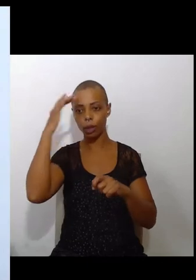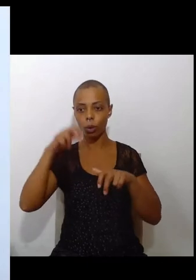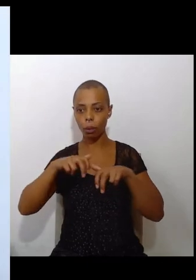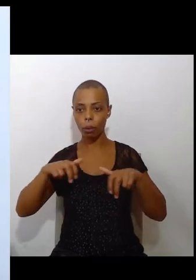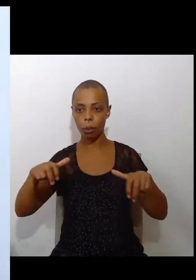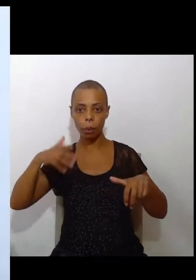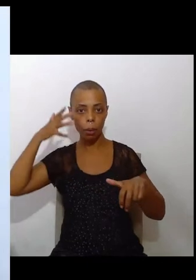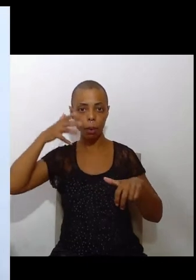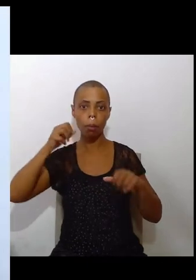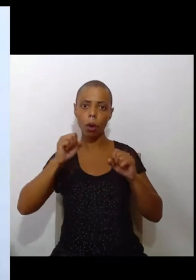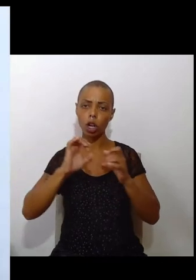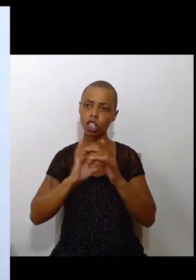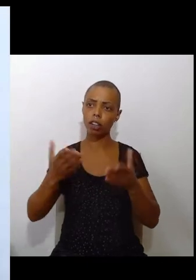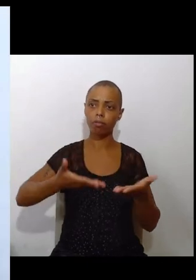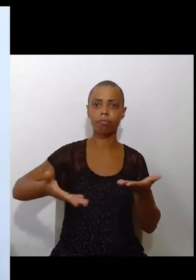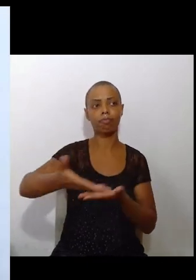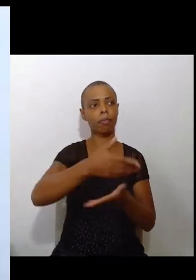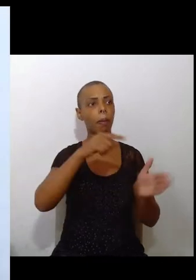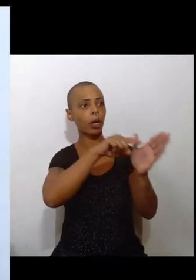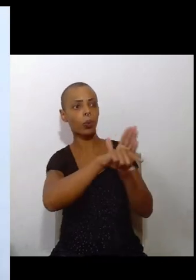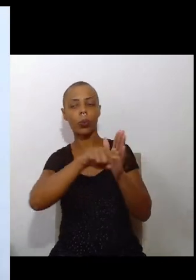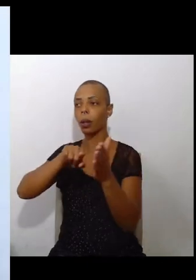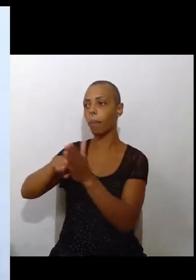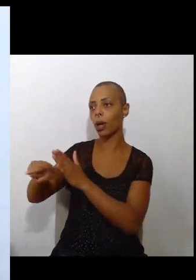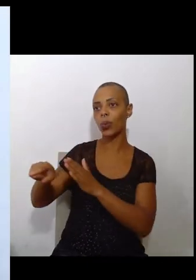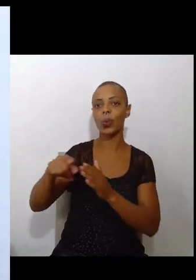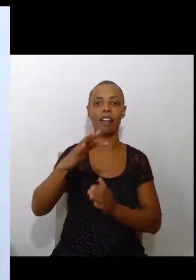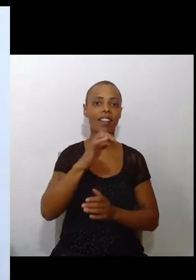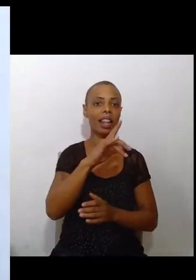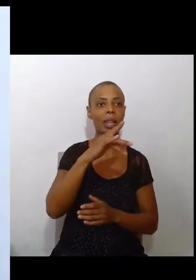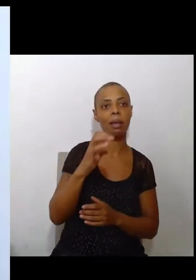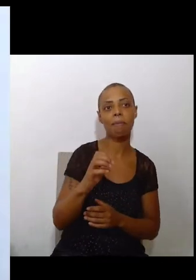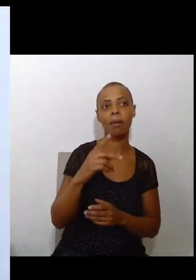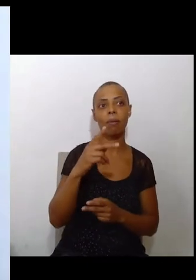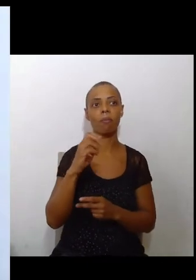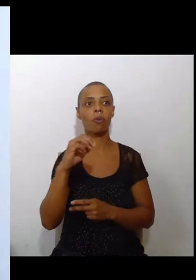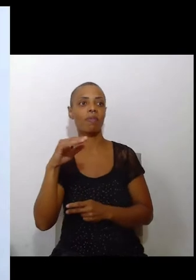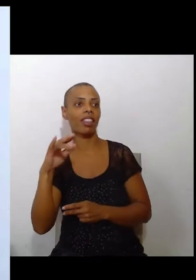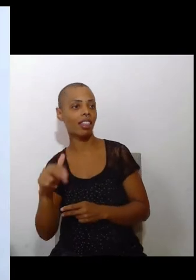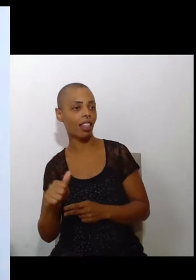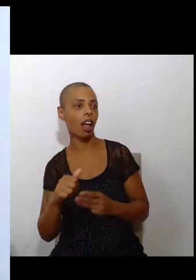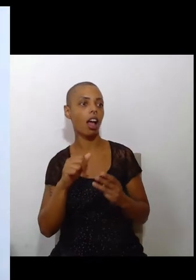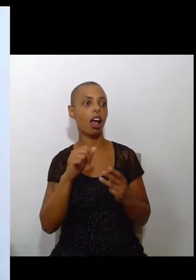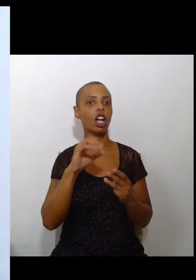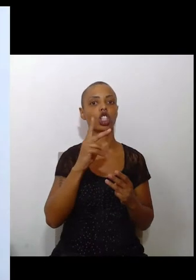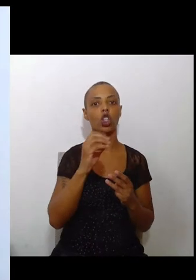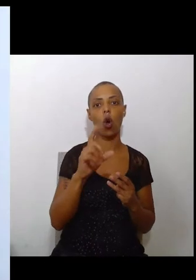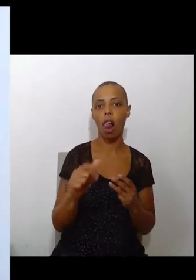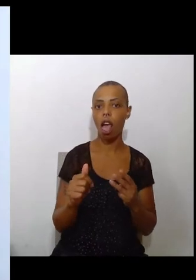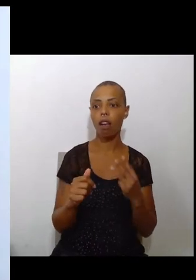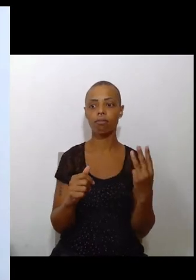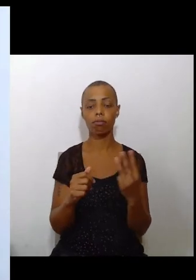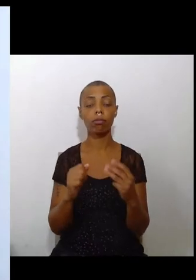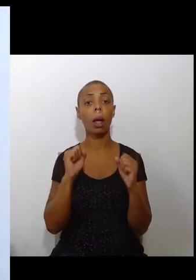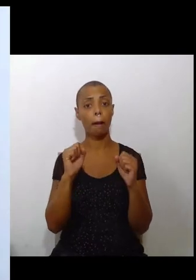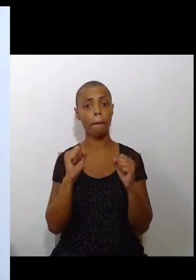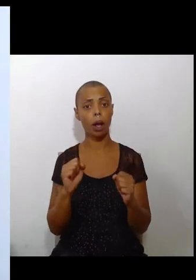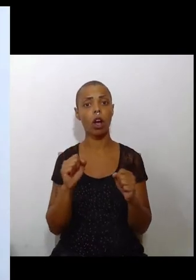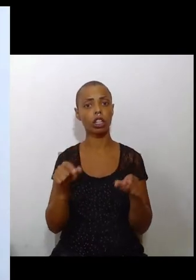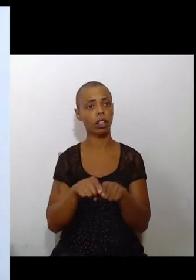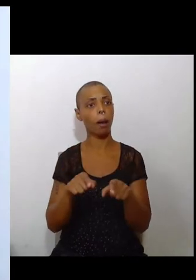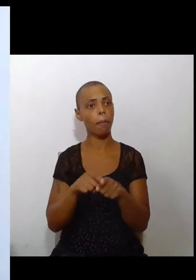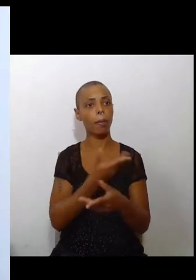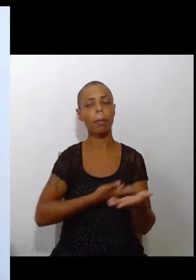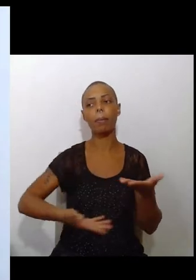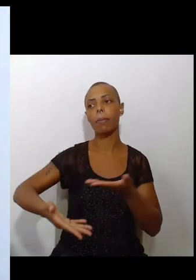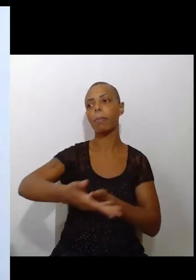I would like to address the panel members now if you would like to ask questions to other panel members please please feel